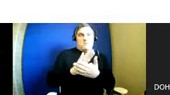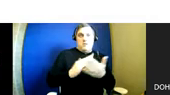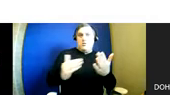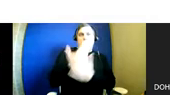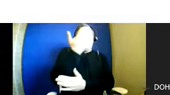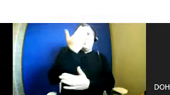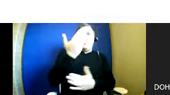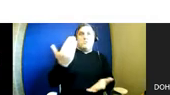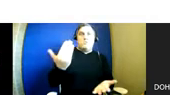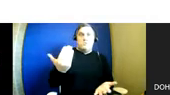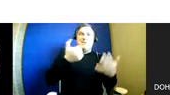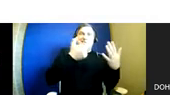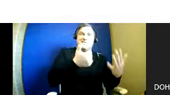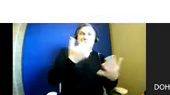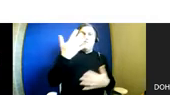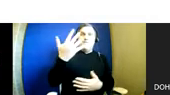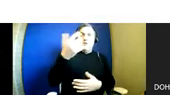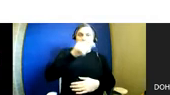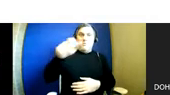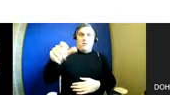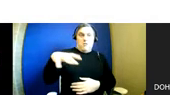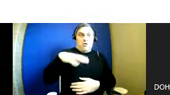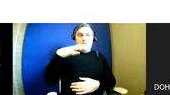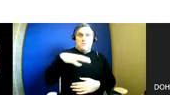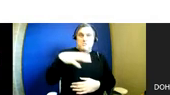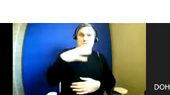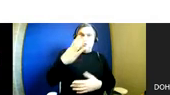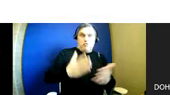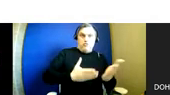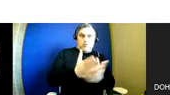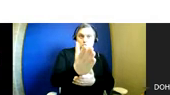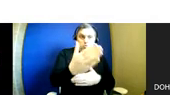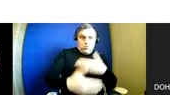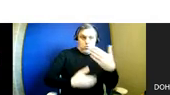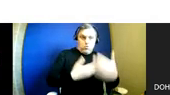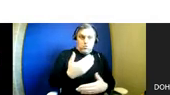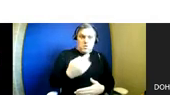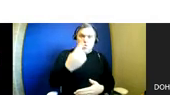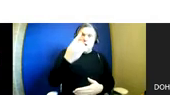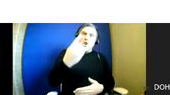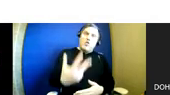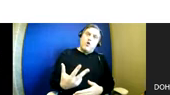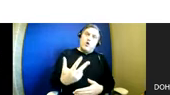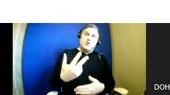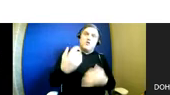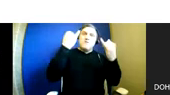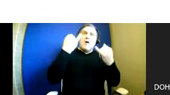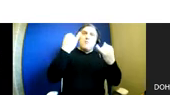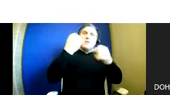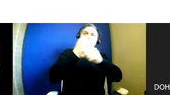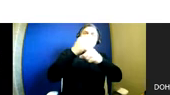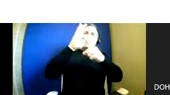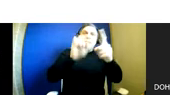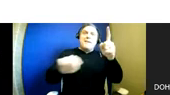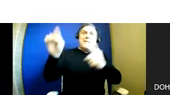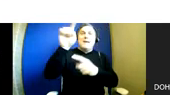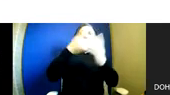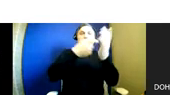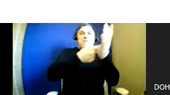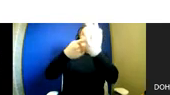service. So we've had 65 people through, about a third of Derbyshire practices have currently referred. So we're